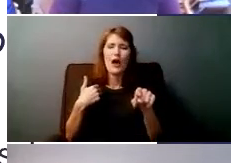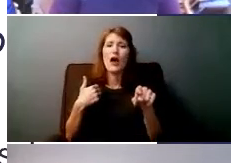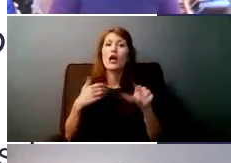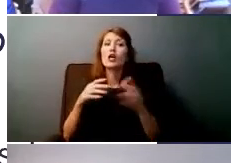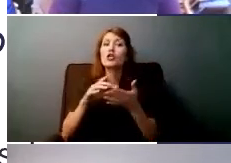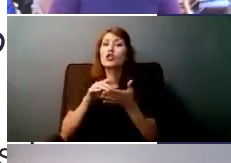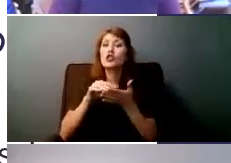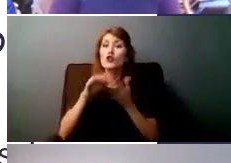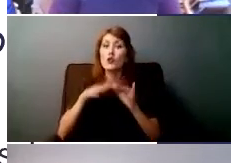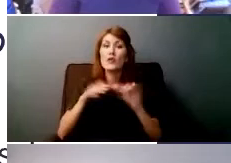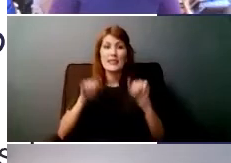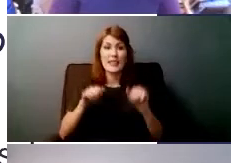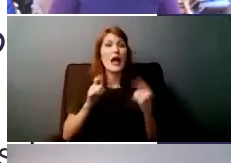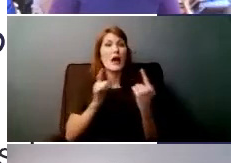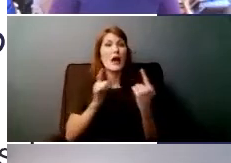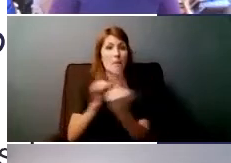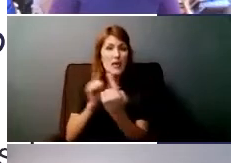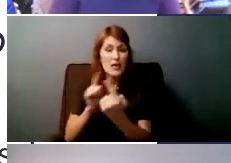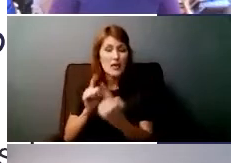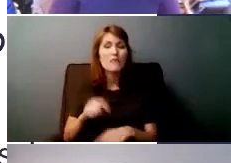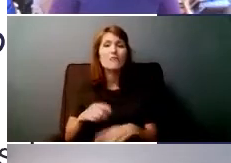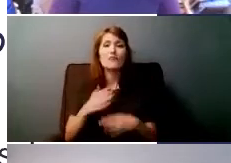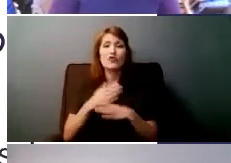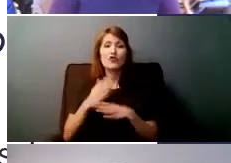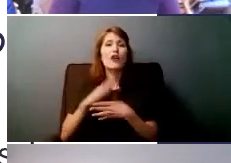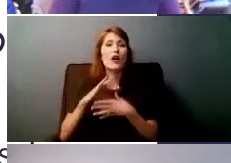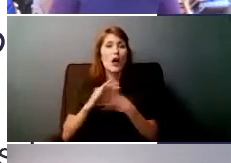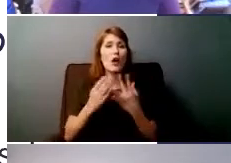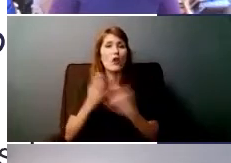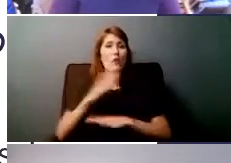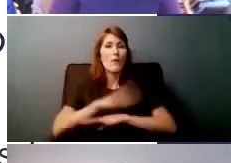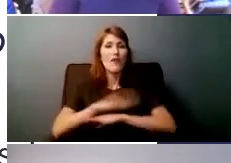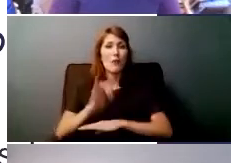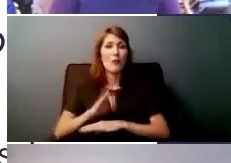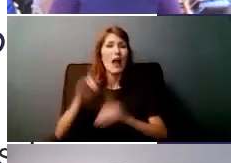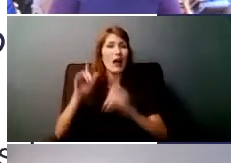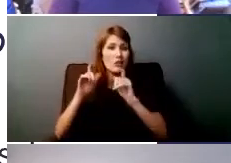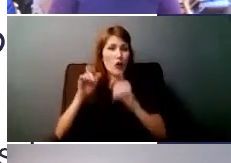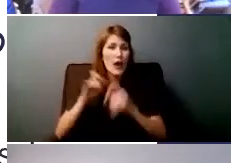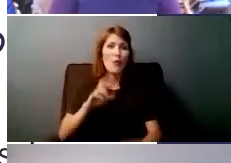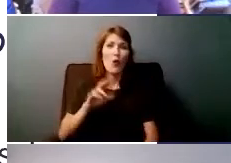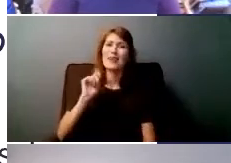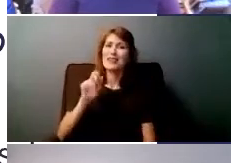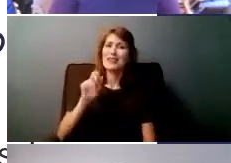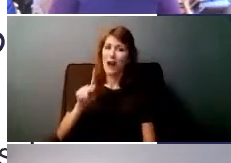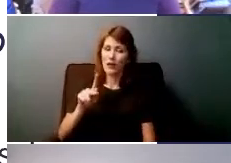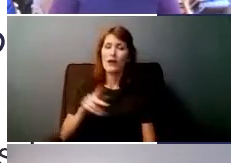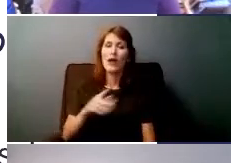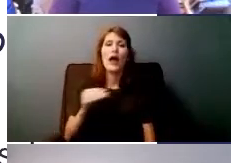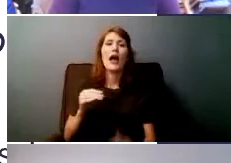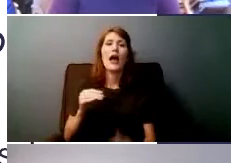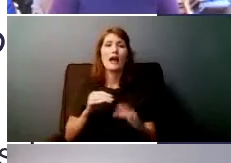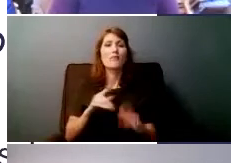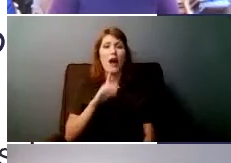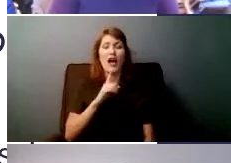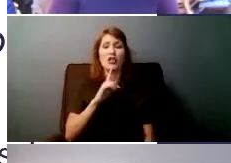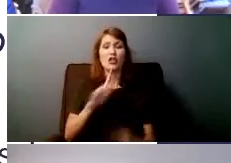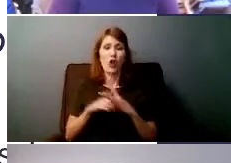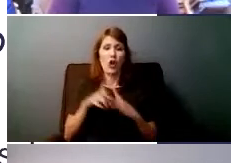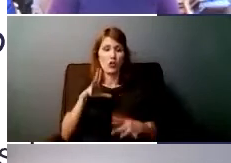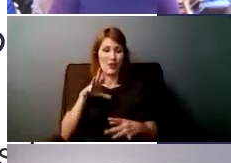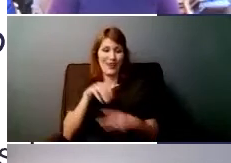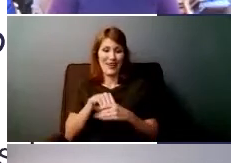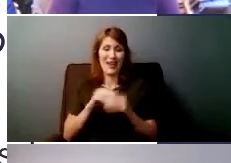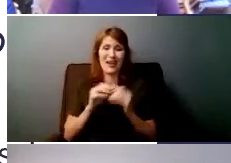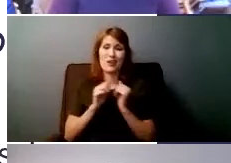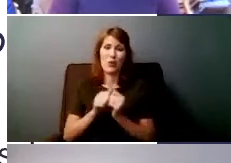each other, share content through platforms like Instagram or TikTok, and actually start to engage with fellow students